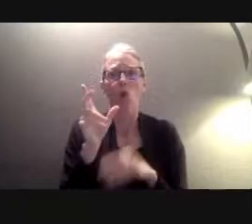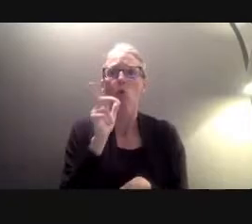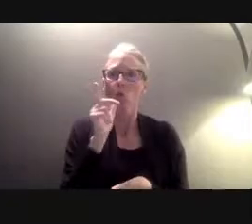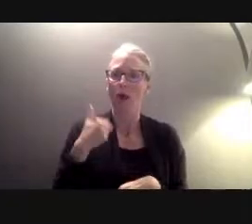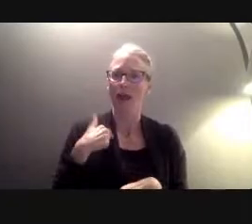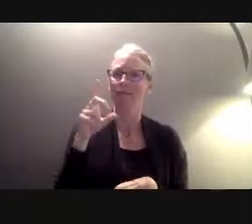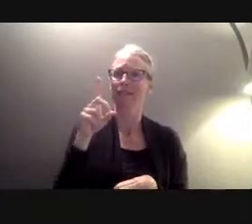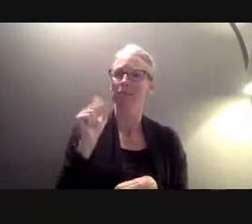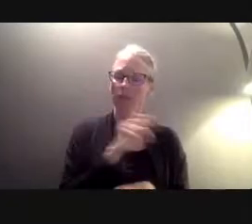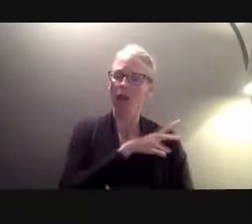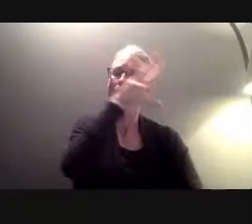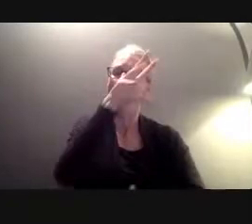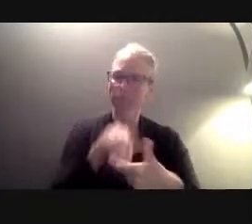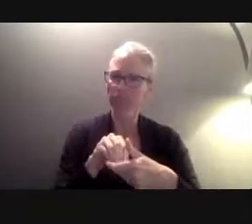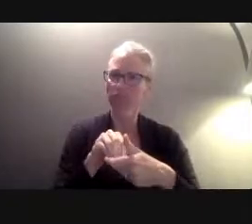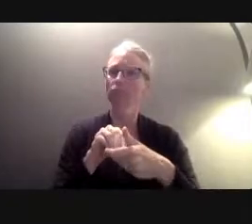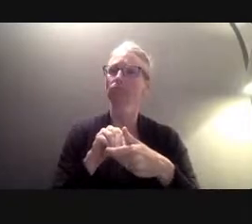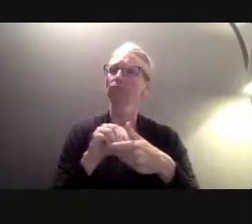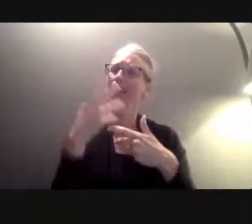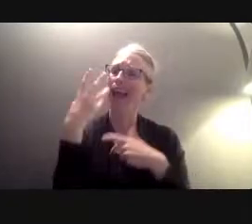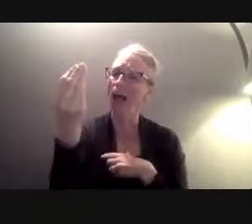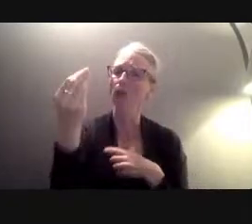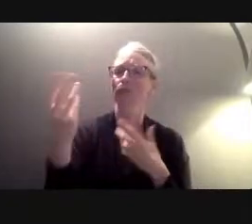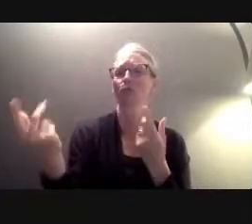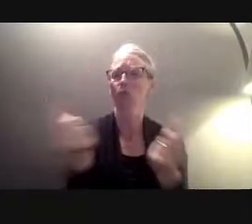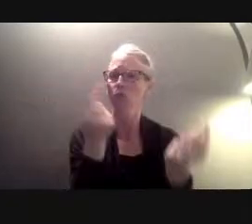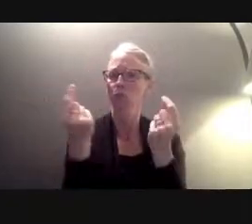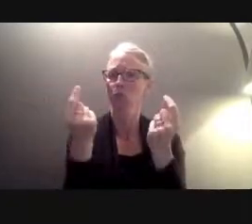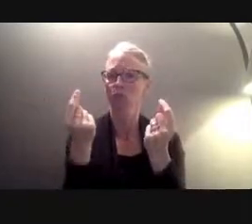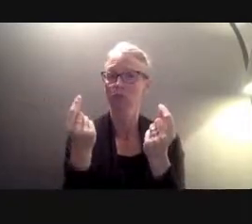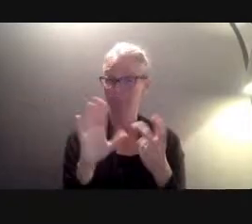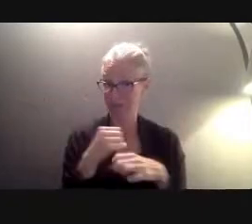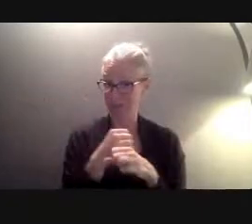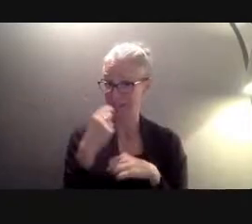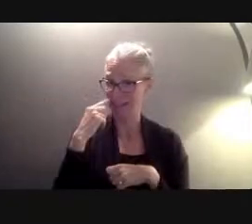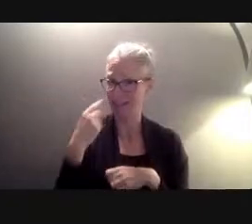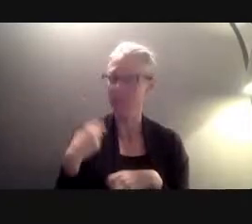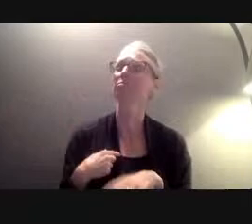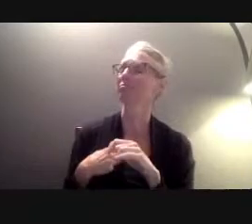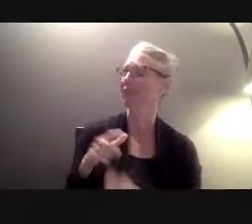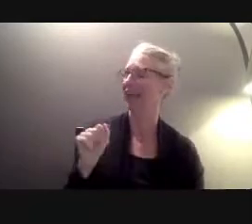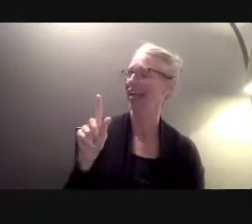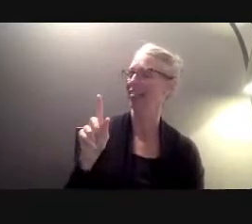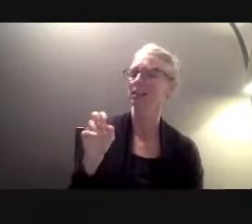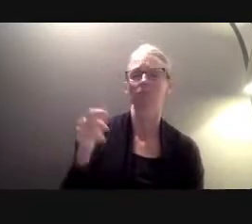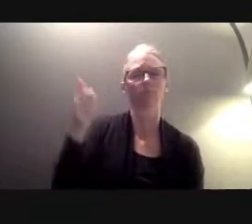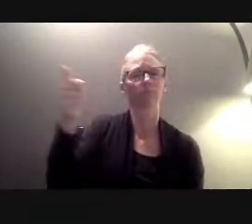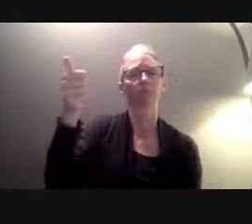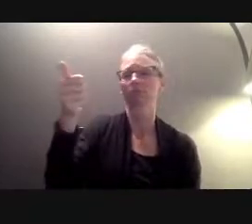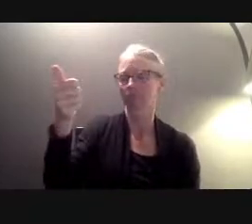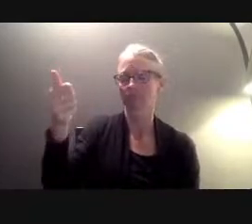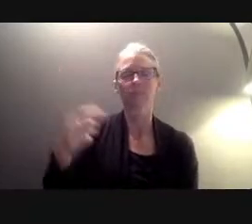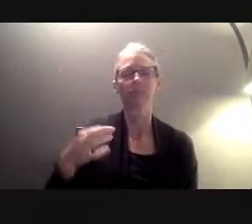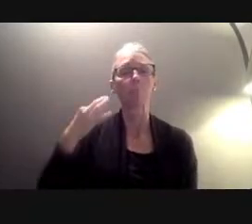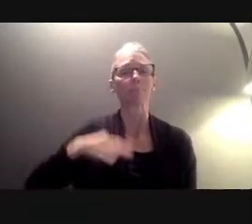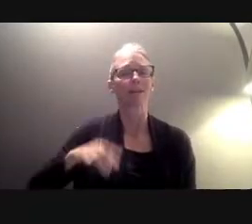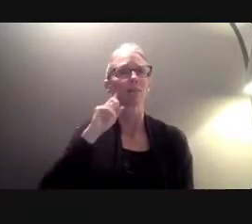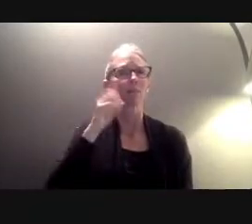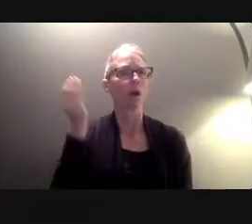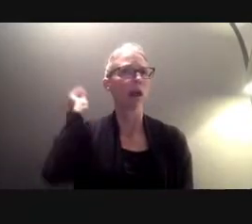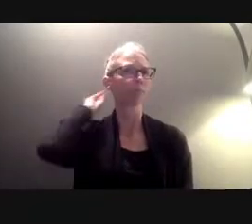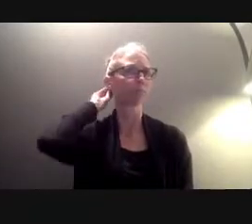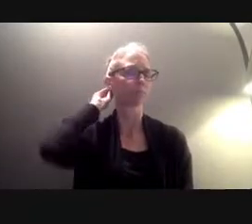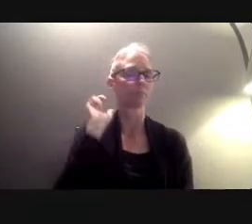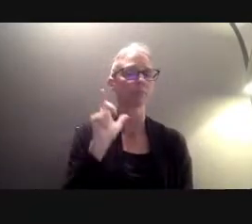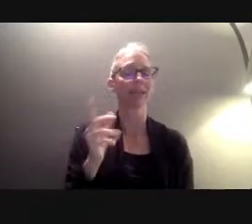yeah, hopefully that made sense. Yeah, absolutely. No, I think that's really helpful for land managers to be aware of when they